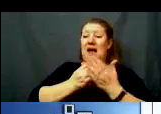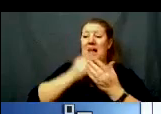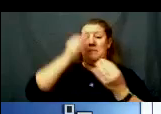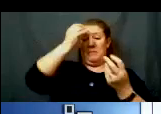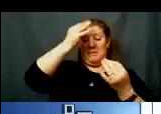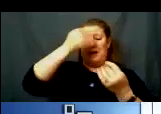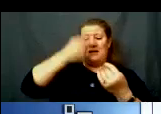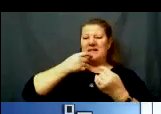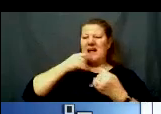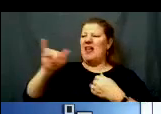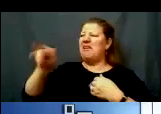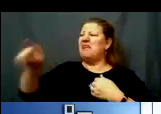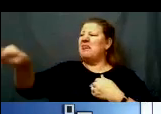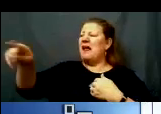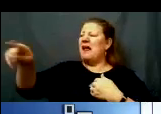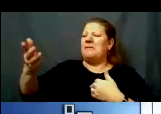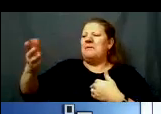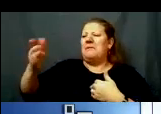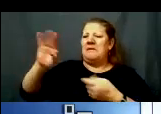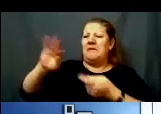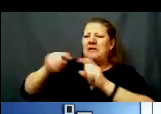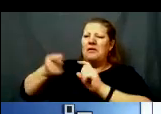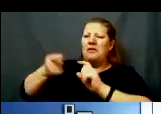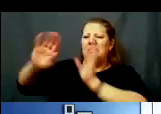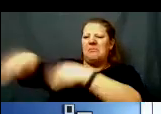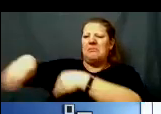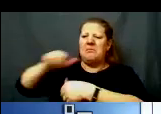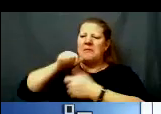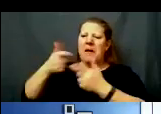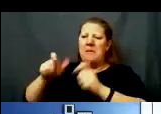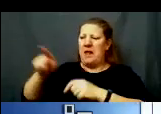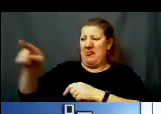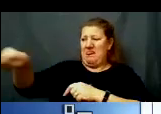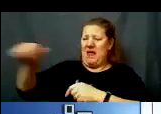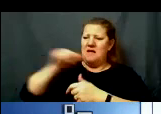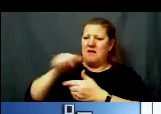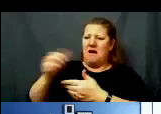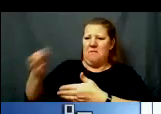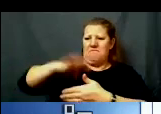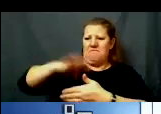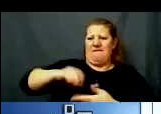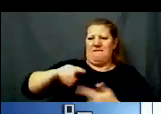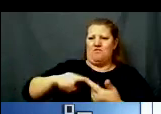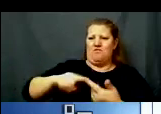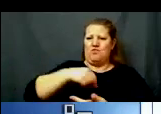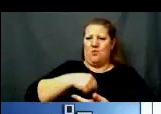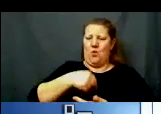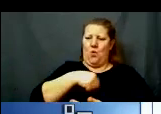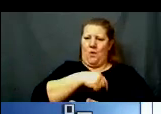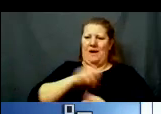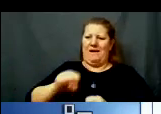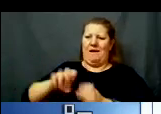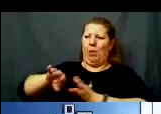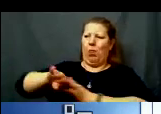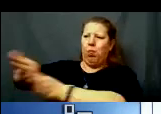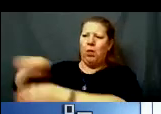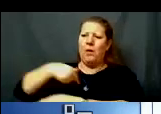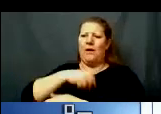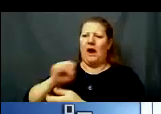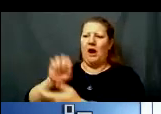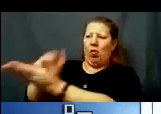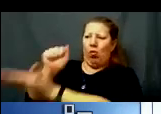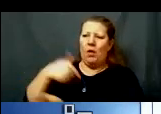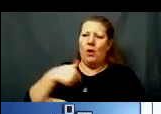They are not necessary for us to thrive and exist. And so it's perfectly fine to dump on them, perfectly fine to poison